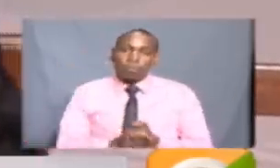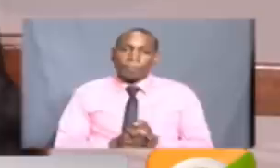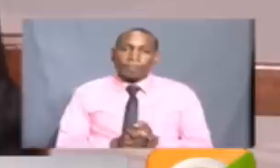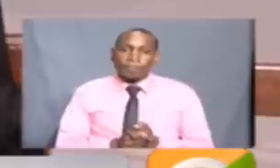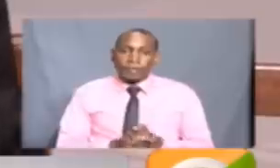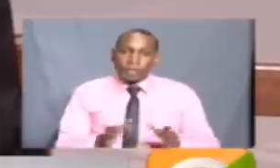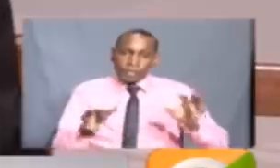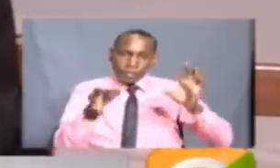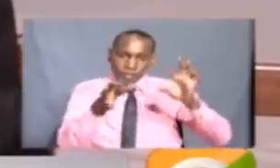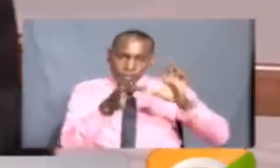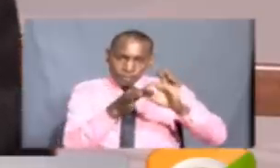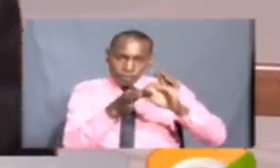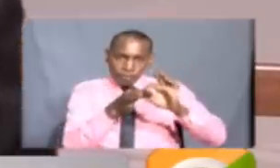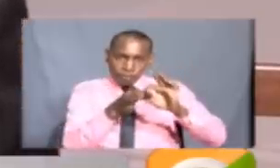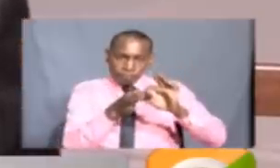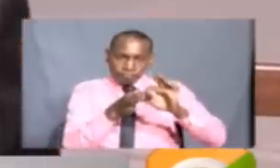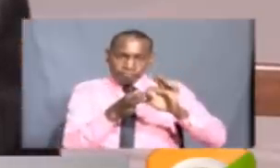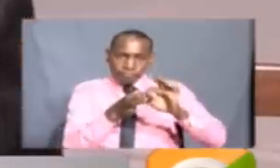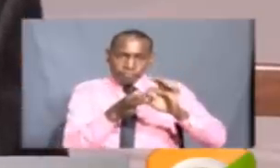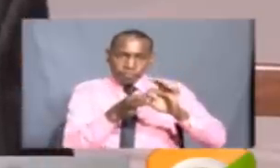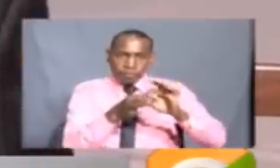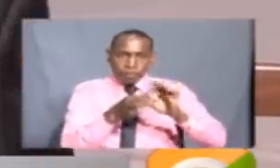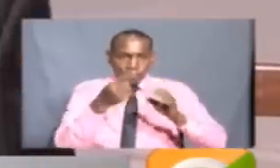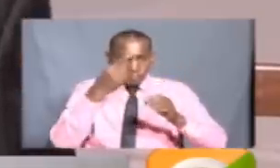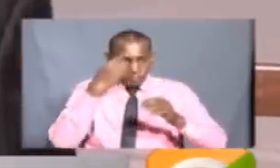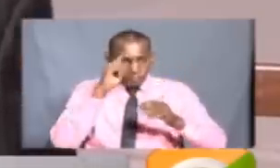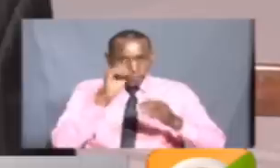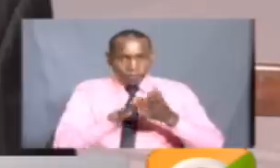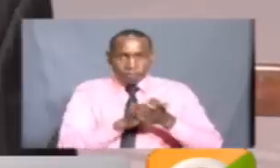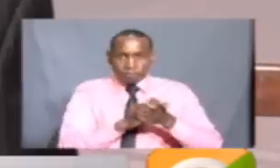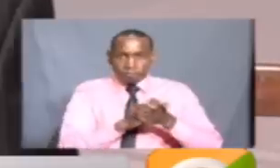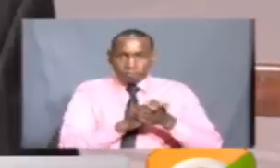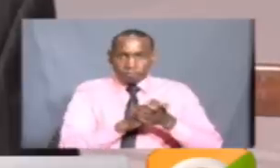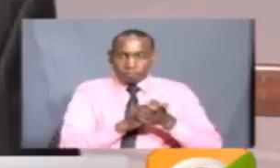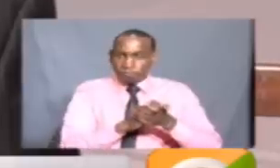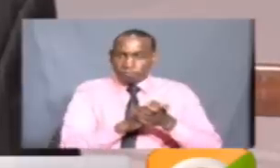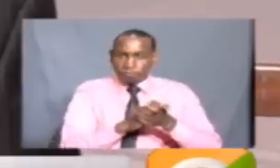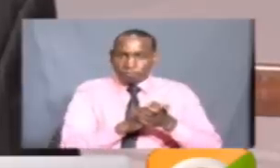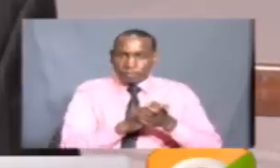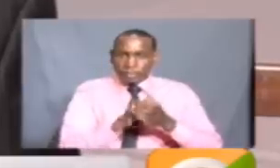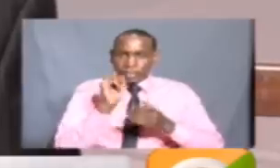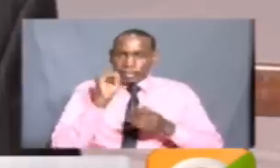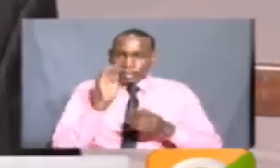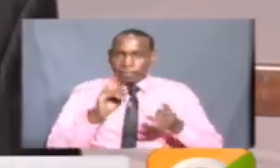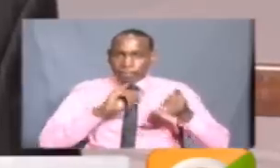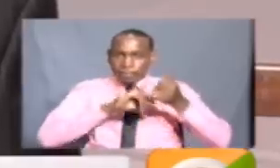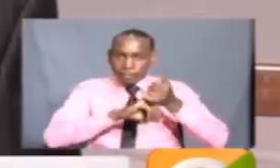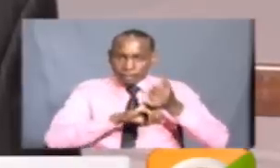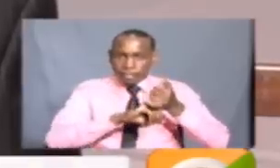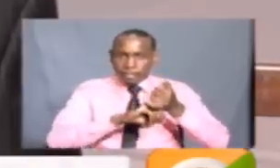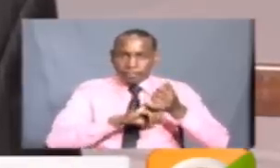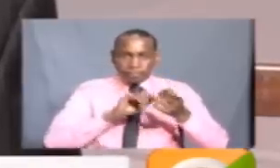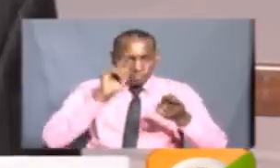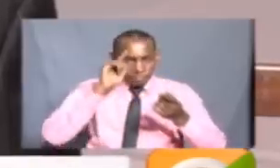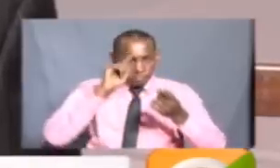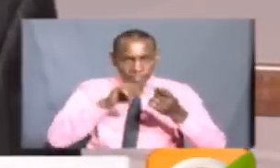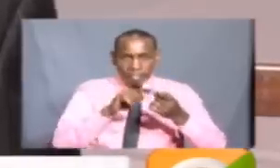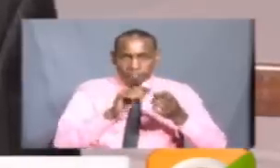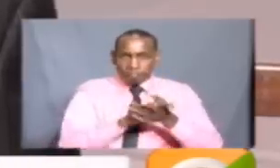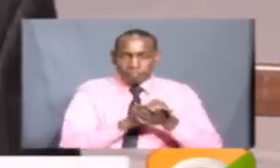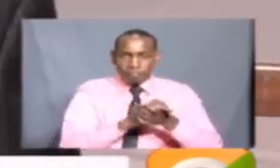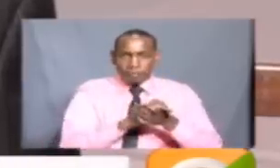a union of convenience. If it was a marriage, it was a marriage of convenience. It was